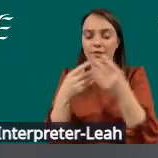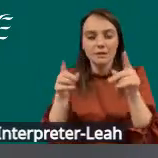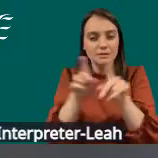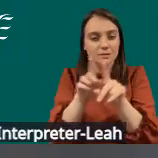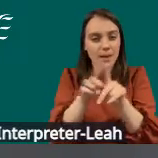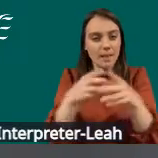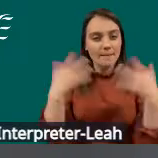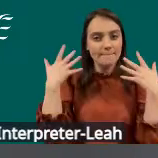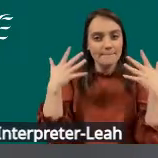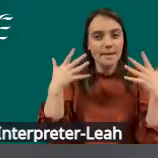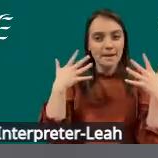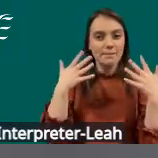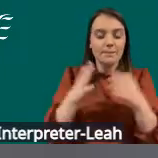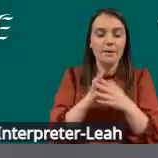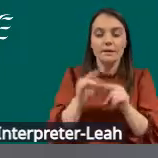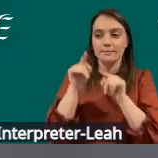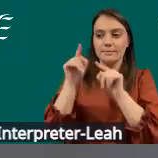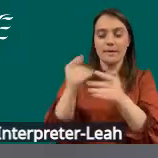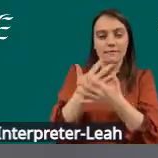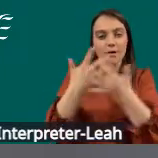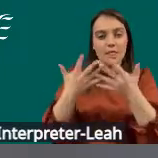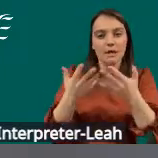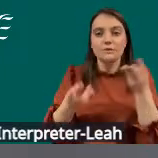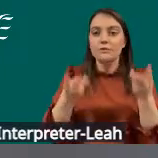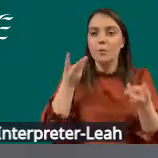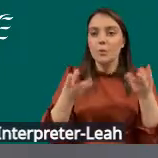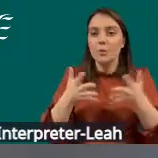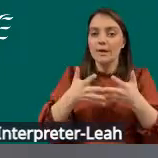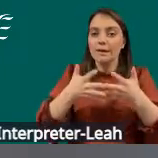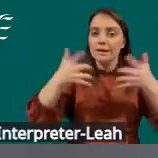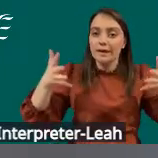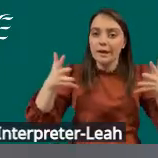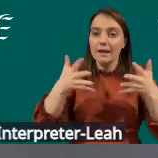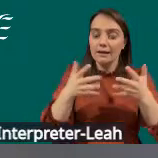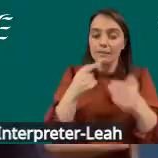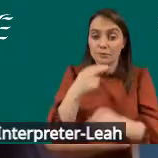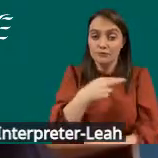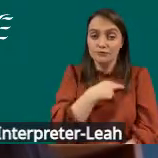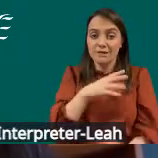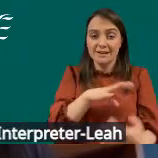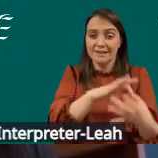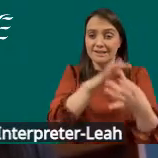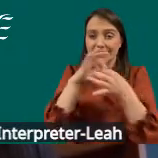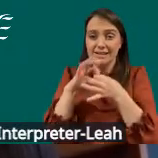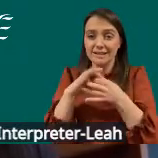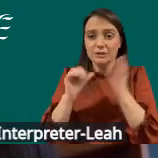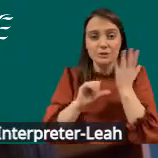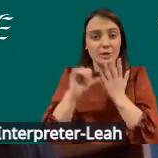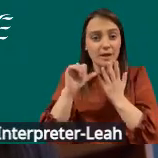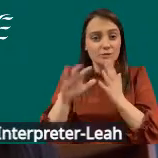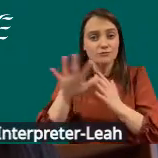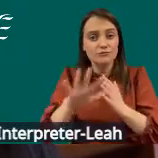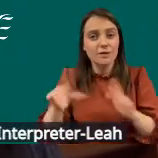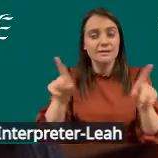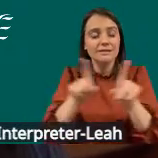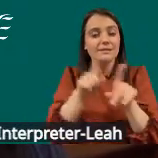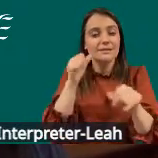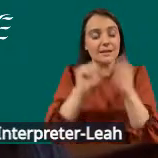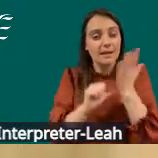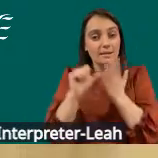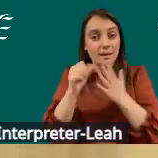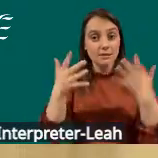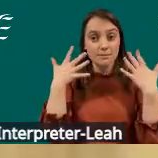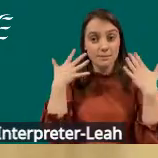often blamed for weight gain, but weight gain is actually much more of an aging factor. Around the same age when women are entering